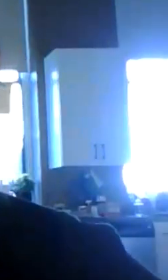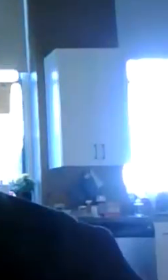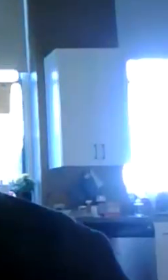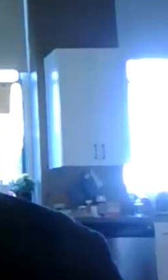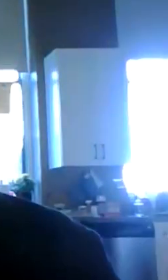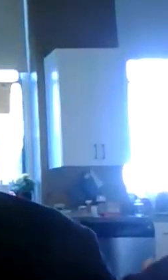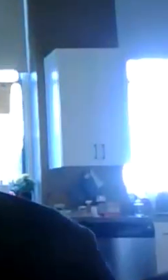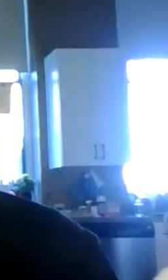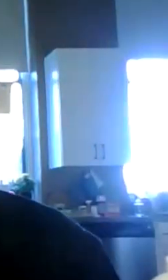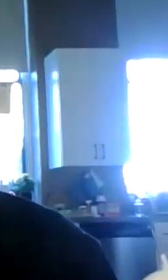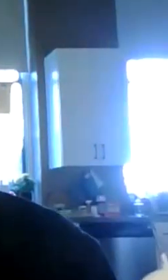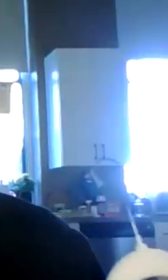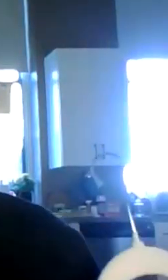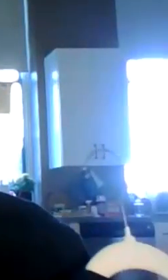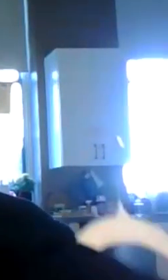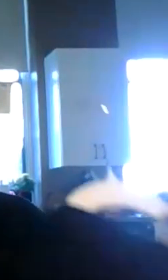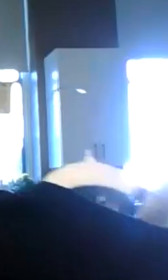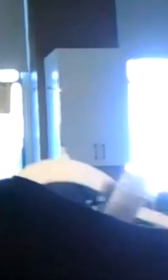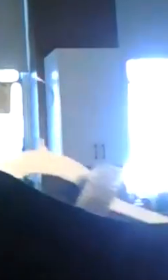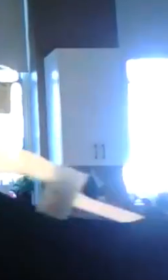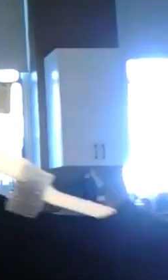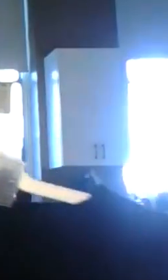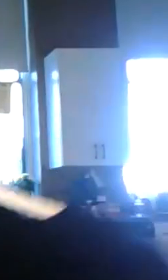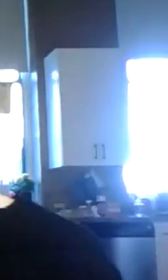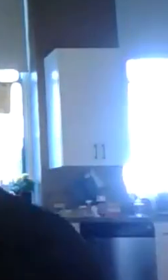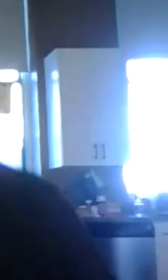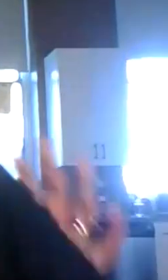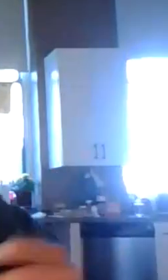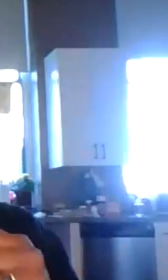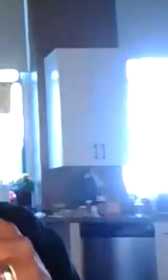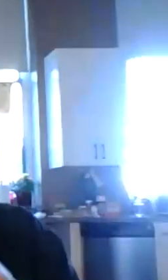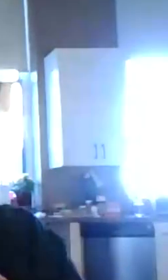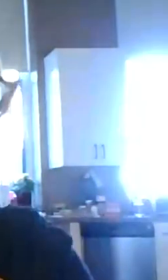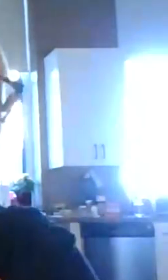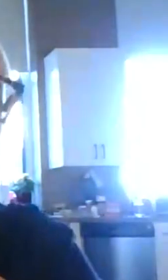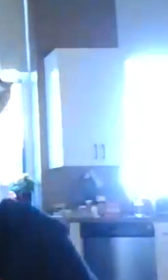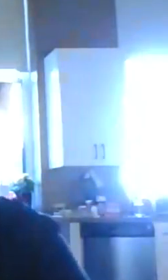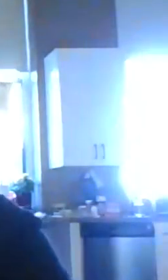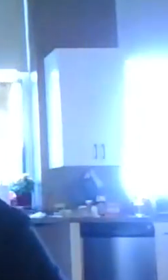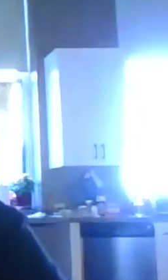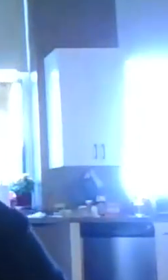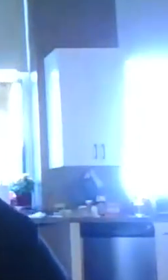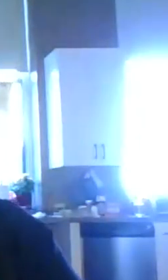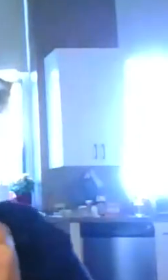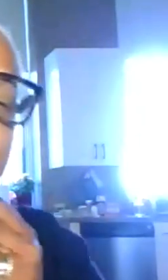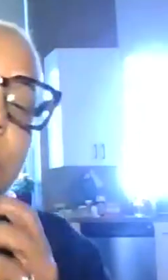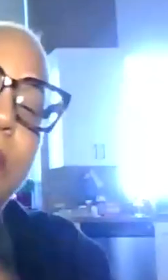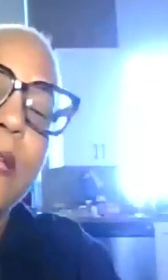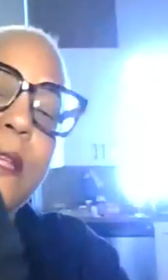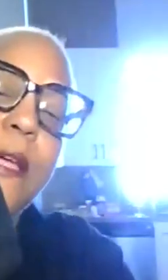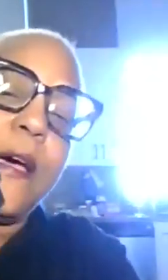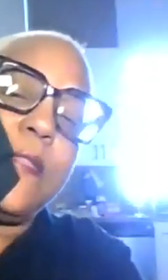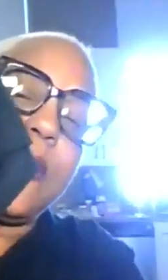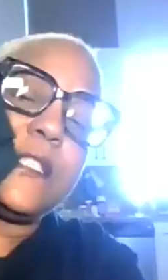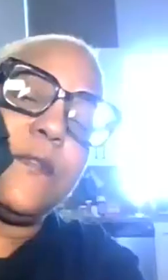movement. And with that, I want to let everybody know that we have these beautiful um, T-shirts that